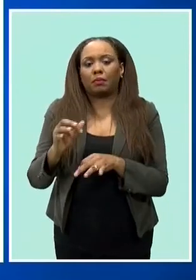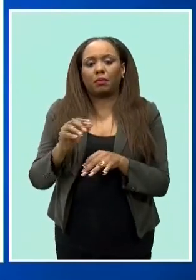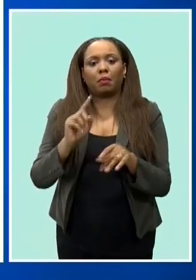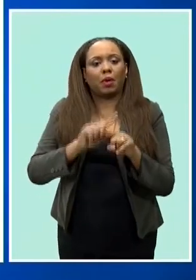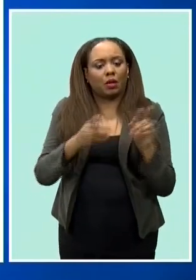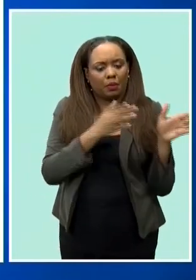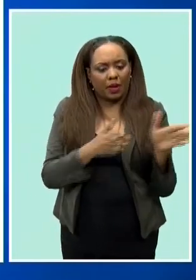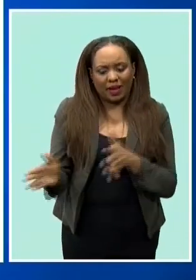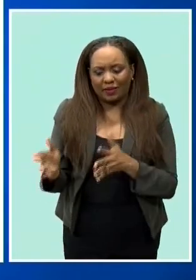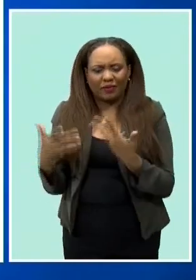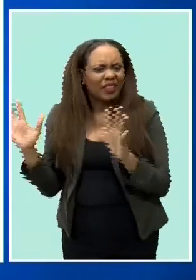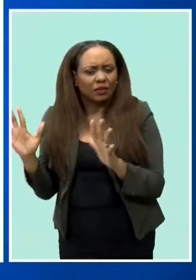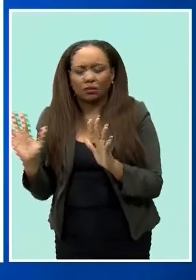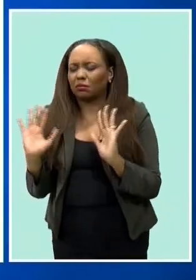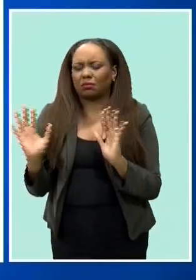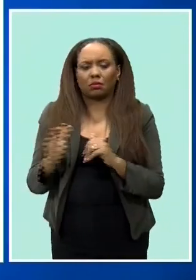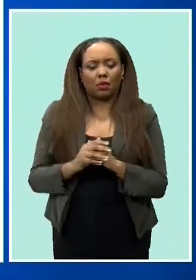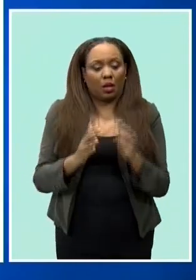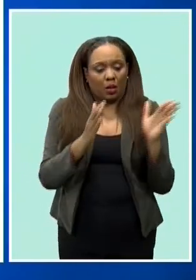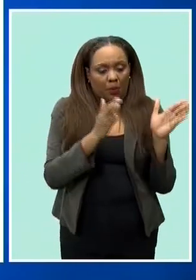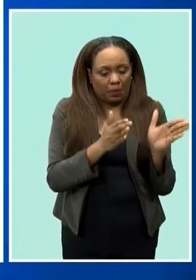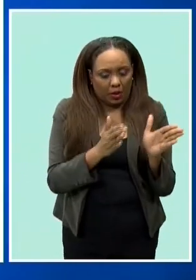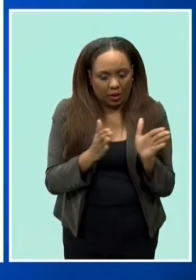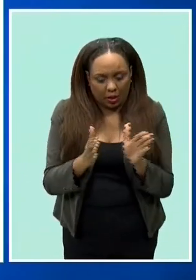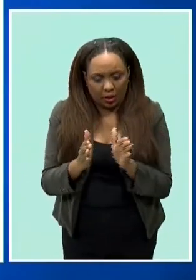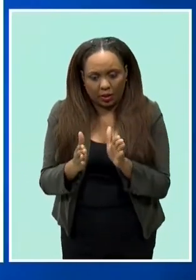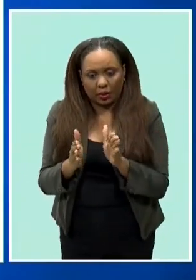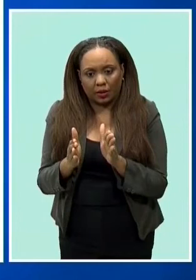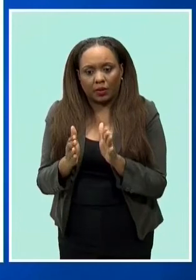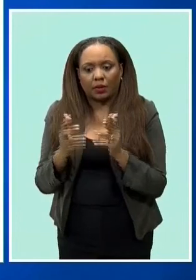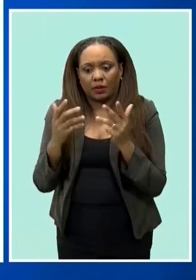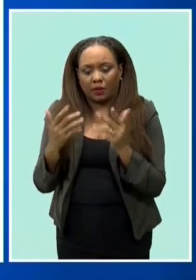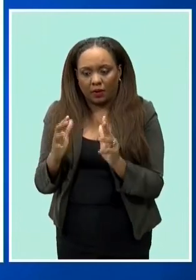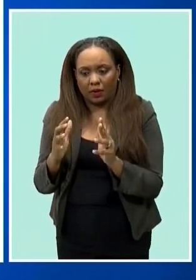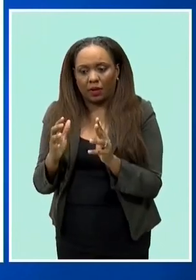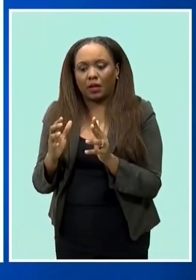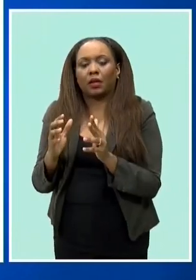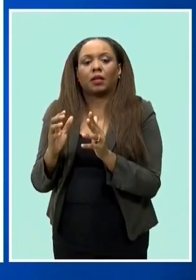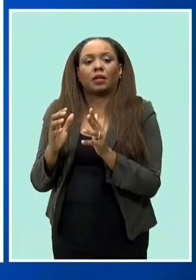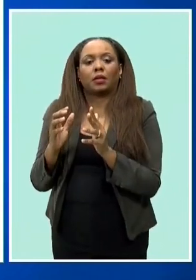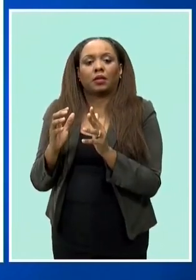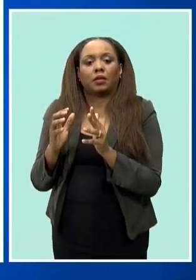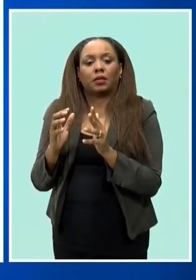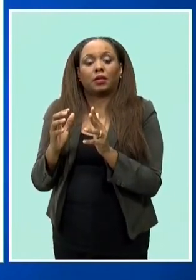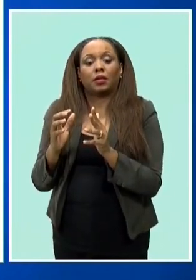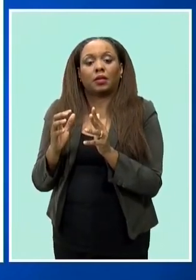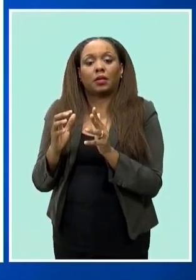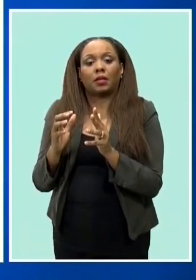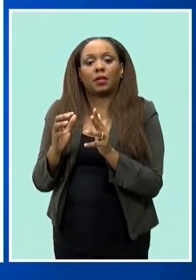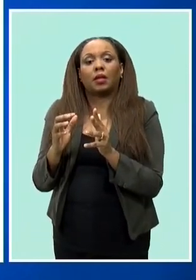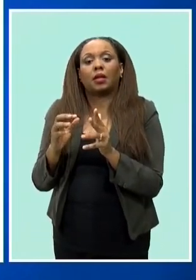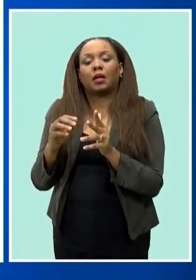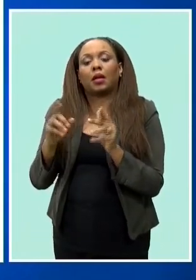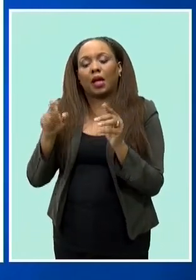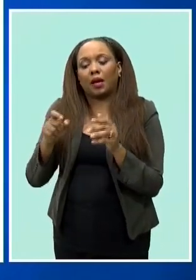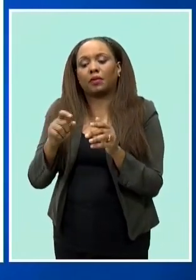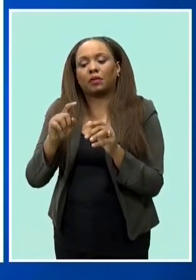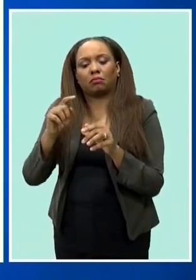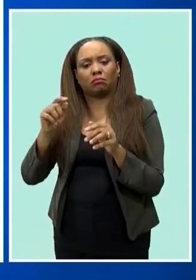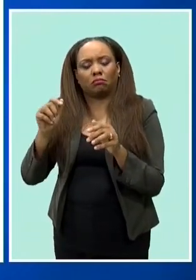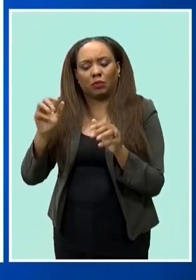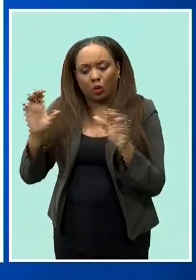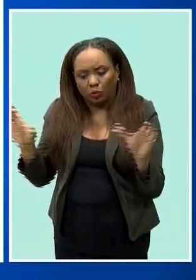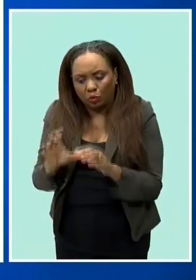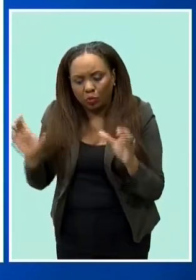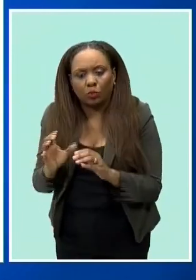all to everything. Planning can only take us up to a certain level to get us a plan on paper. What we do with that paper after, in terms of